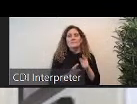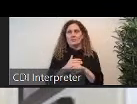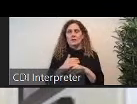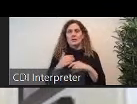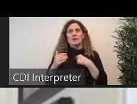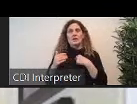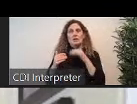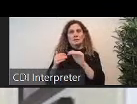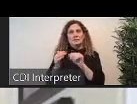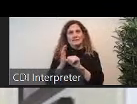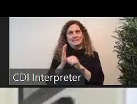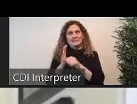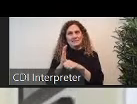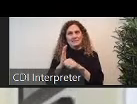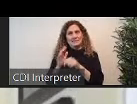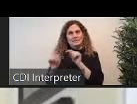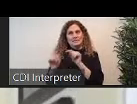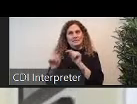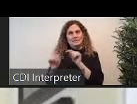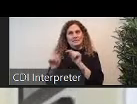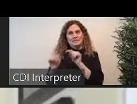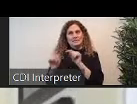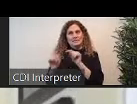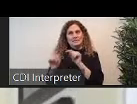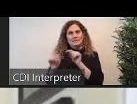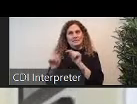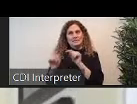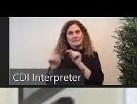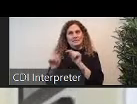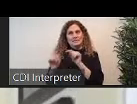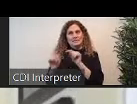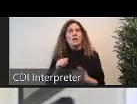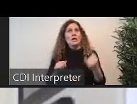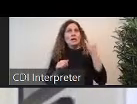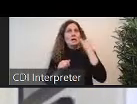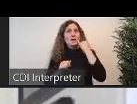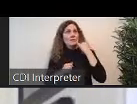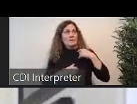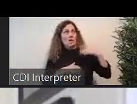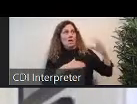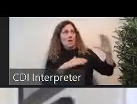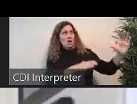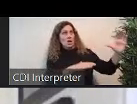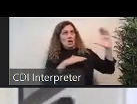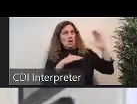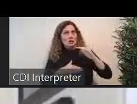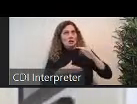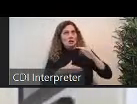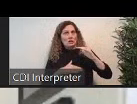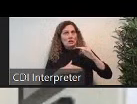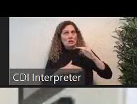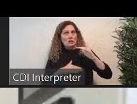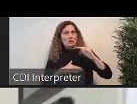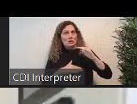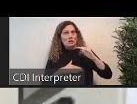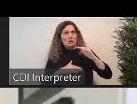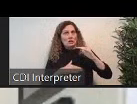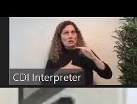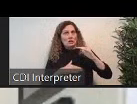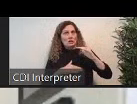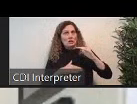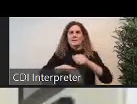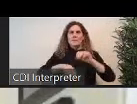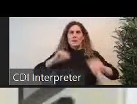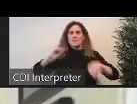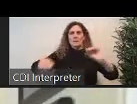have the supply. And so that's one of the things that we're working with the state to ensure that we have the supply for those mobile sites as well as for our Wisconsin